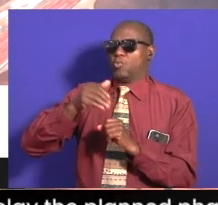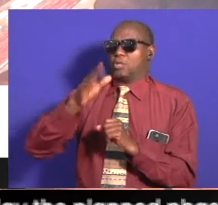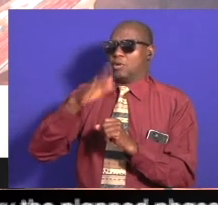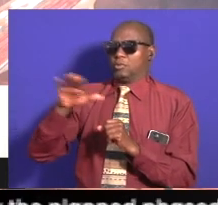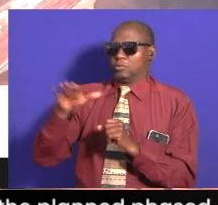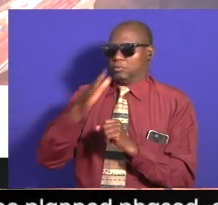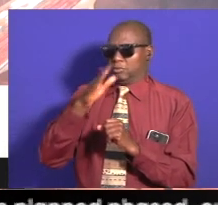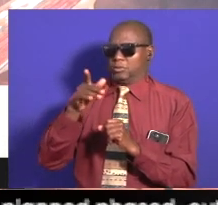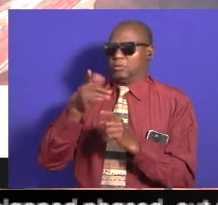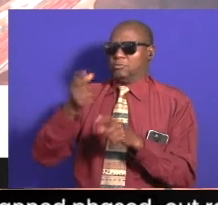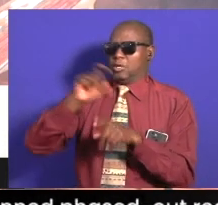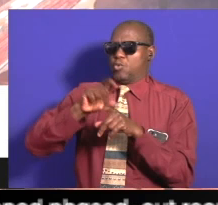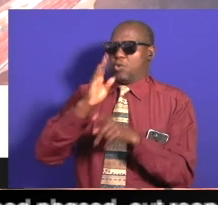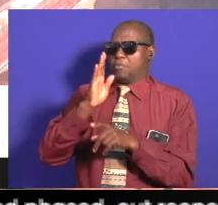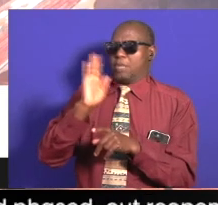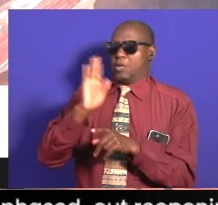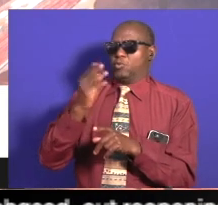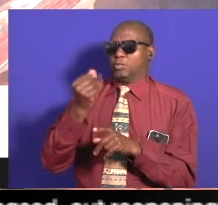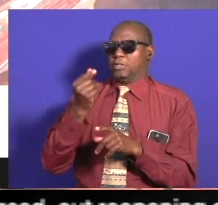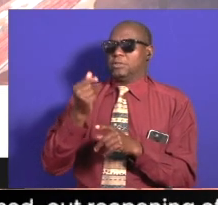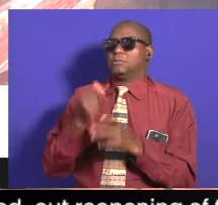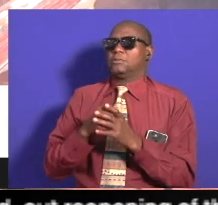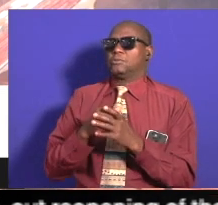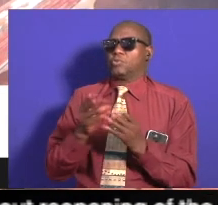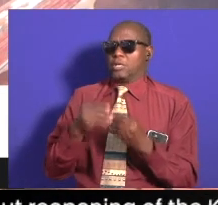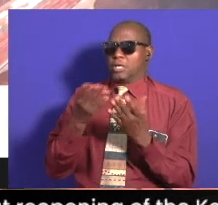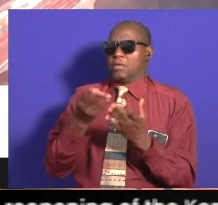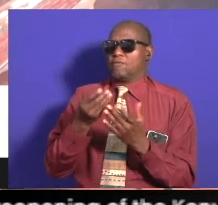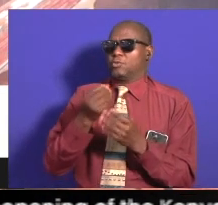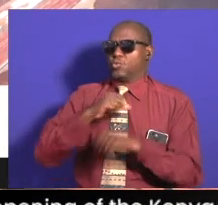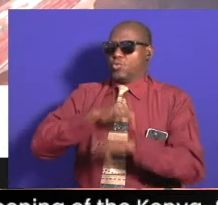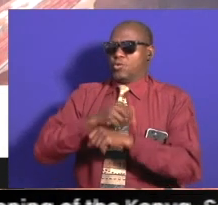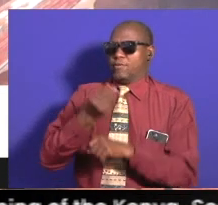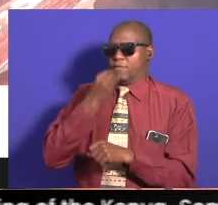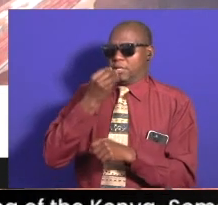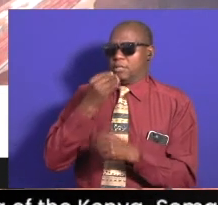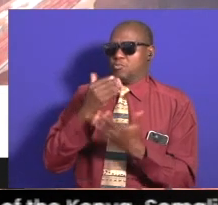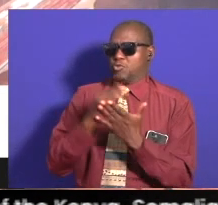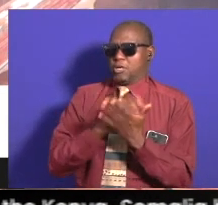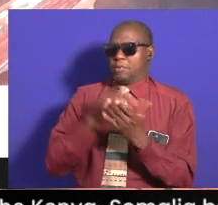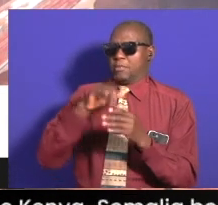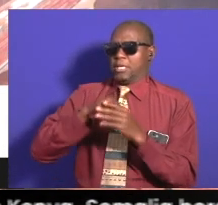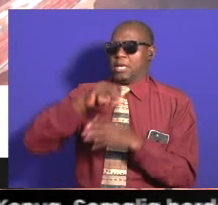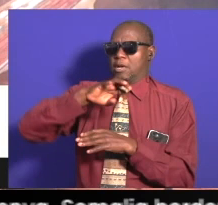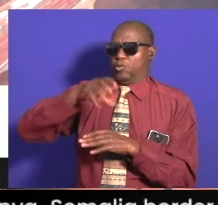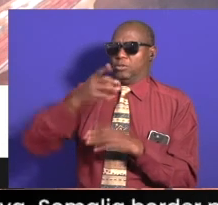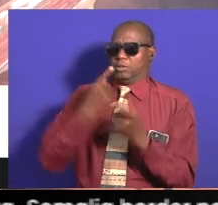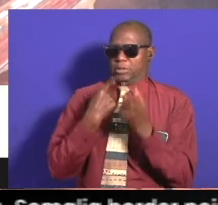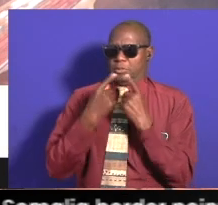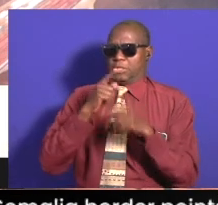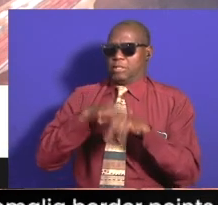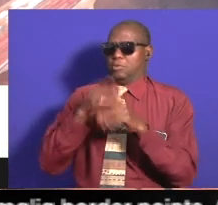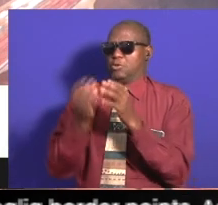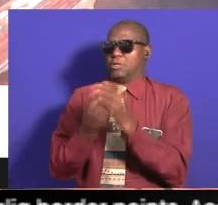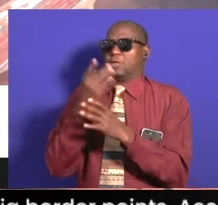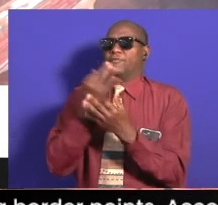shillings towards the school feeding program being rolled out in all public schools across the county. Speaking during the launch of the